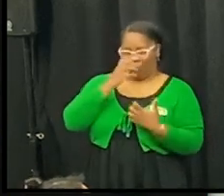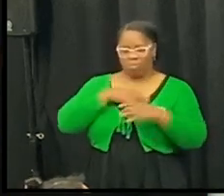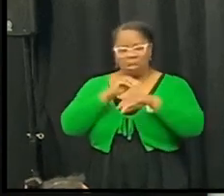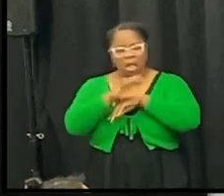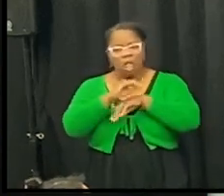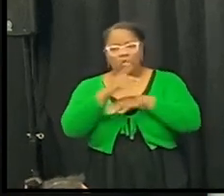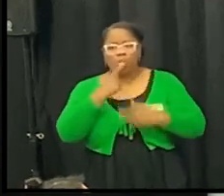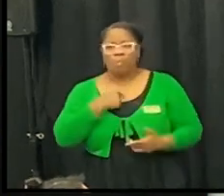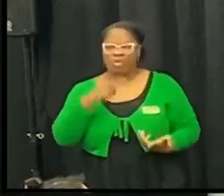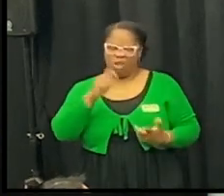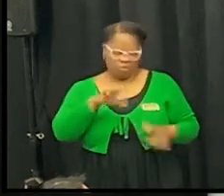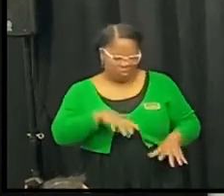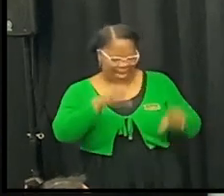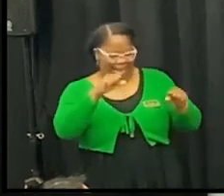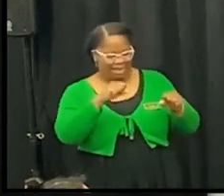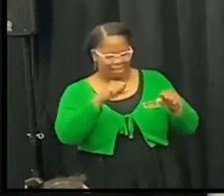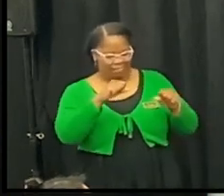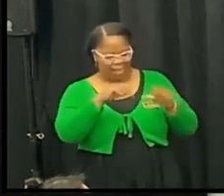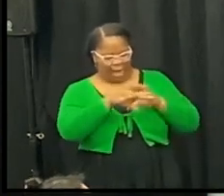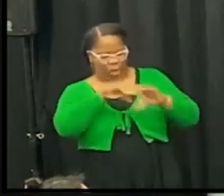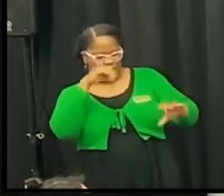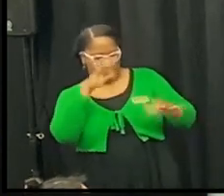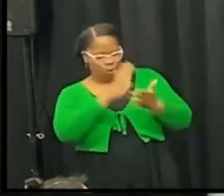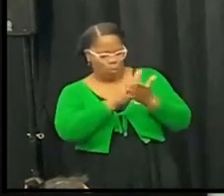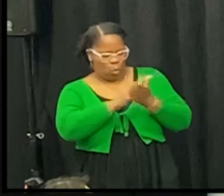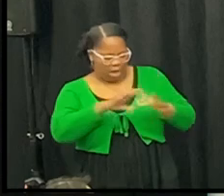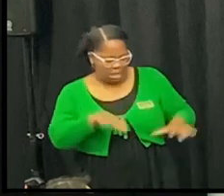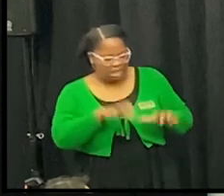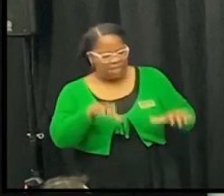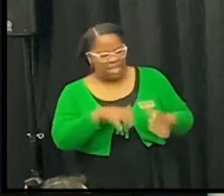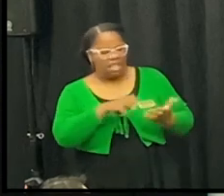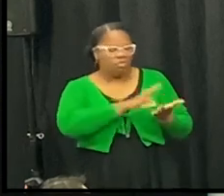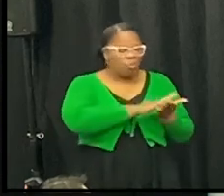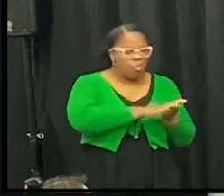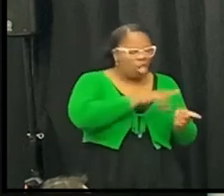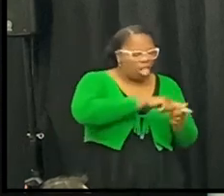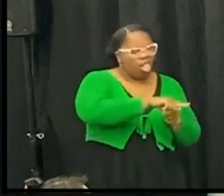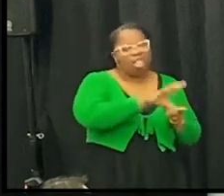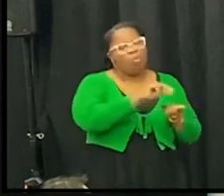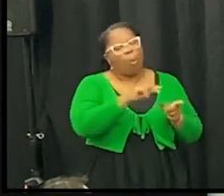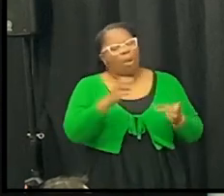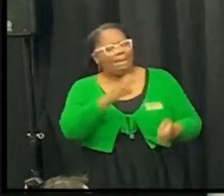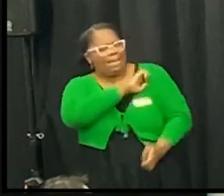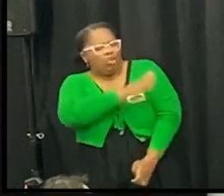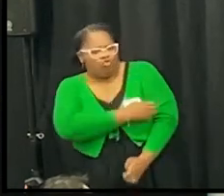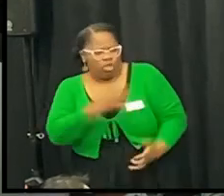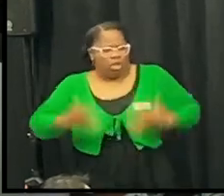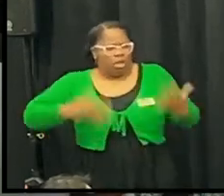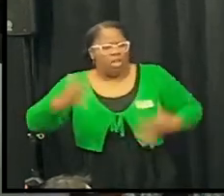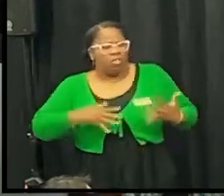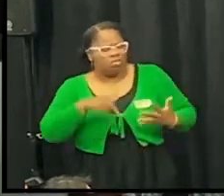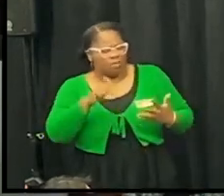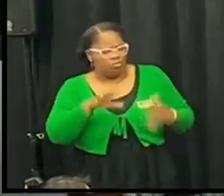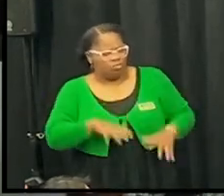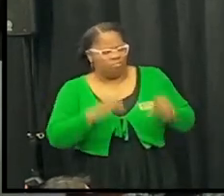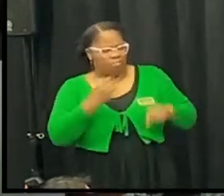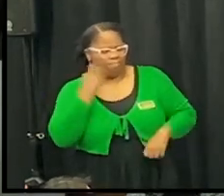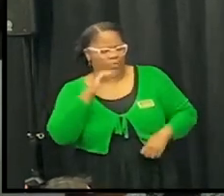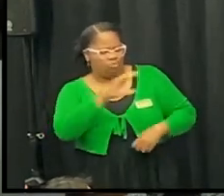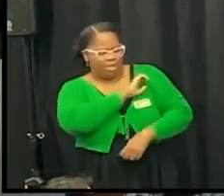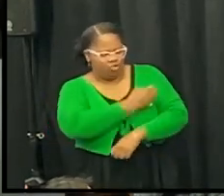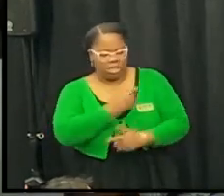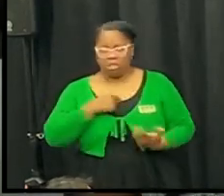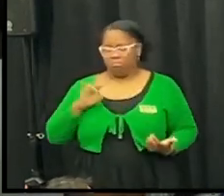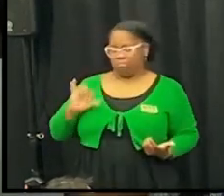an extracurricular activity to release some of the energy that I had. So I joined the